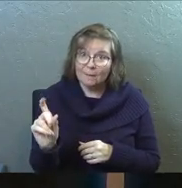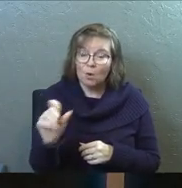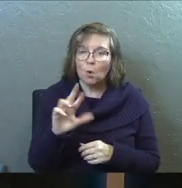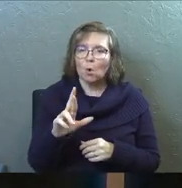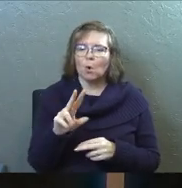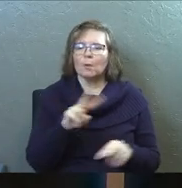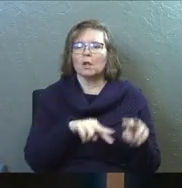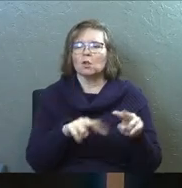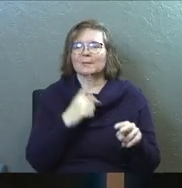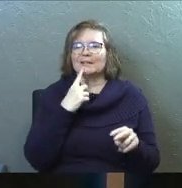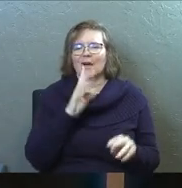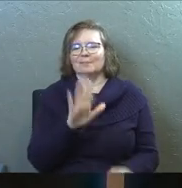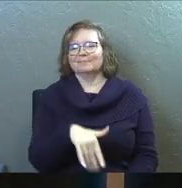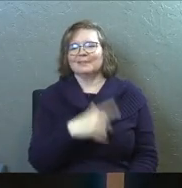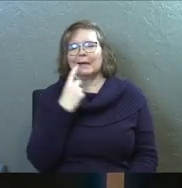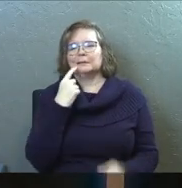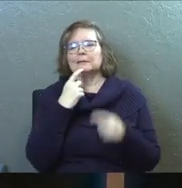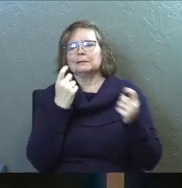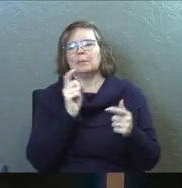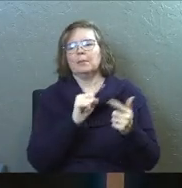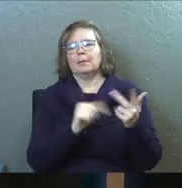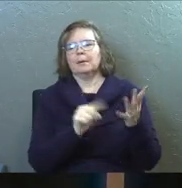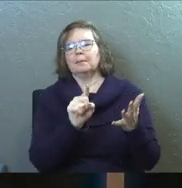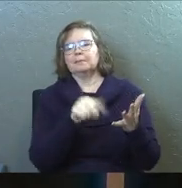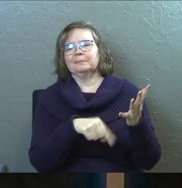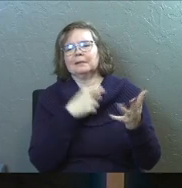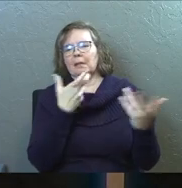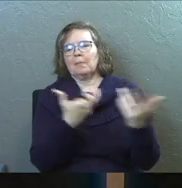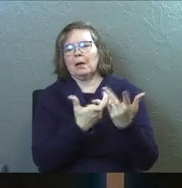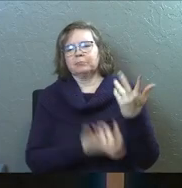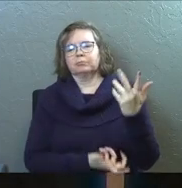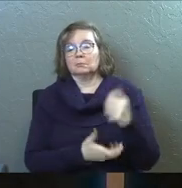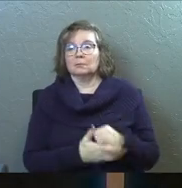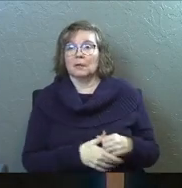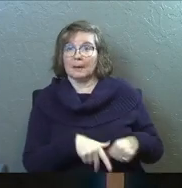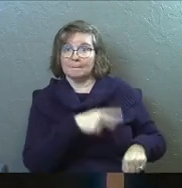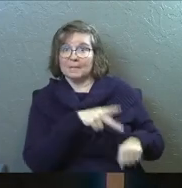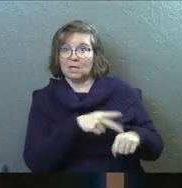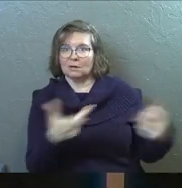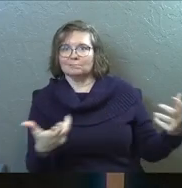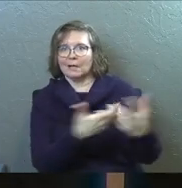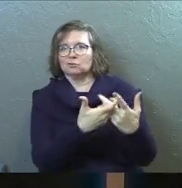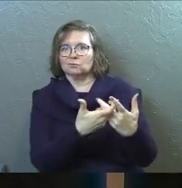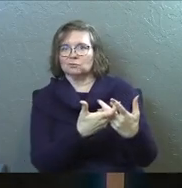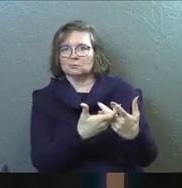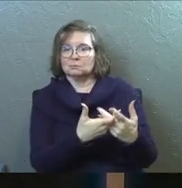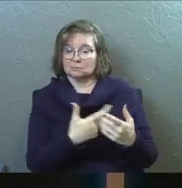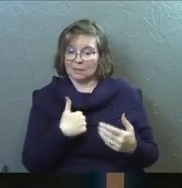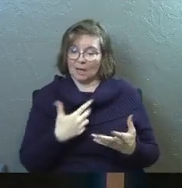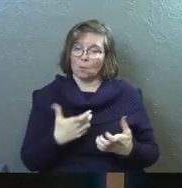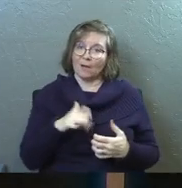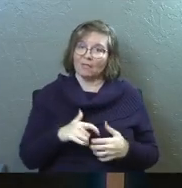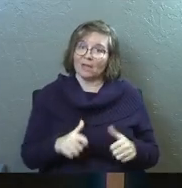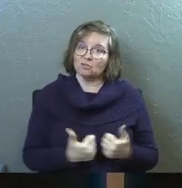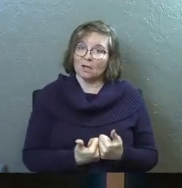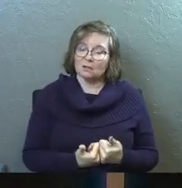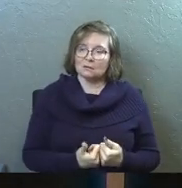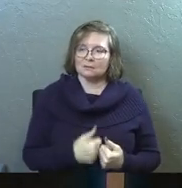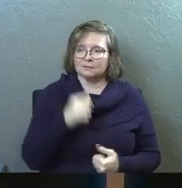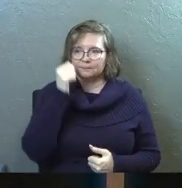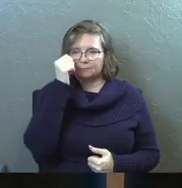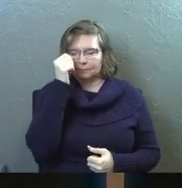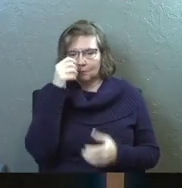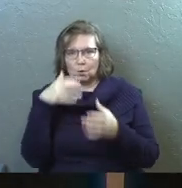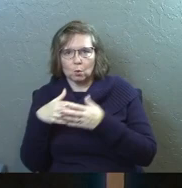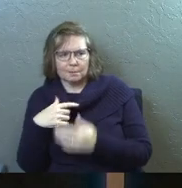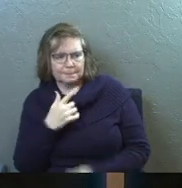poke holes in it? And they could say, no, that doesn't match up. Because Peter, he matches up in this moment. And I want that challenge. They say, what